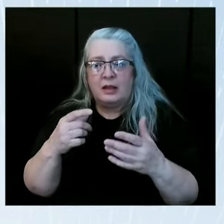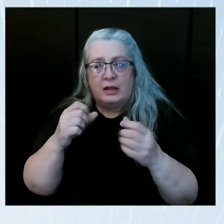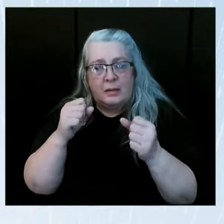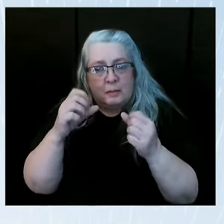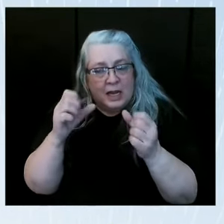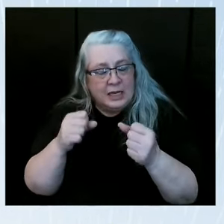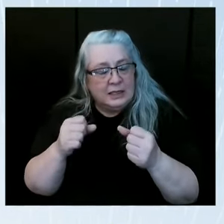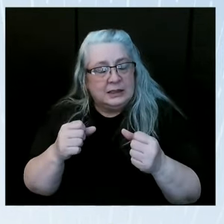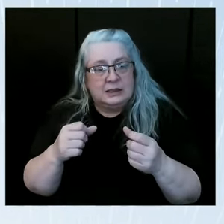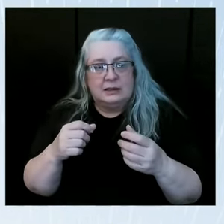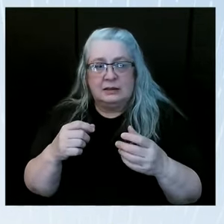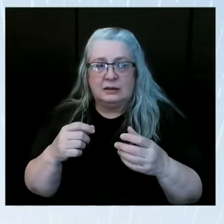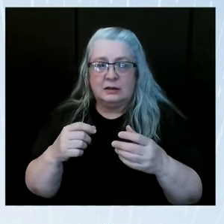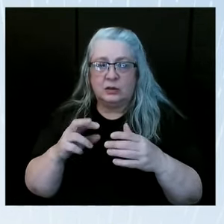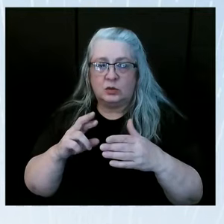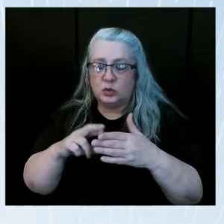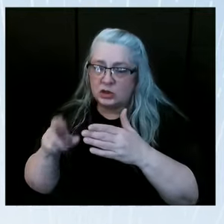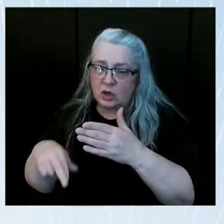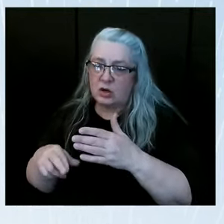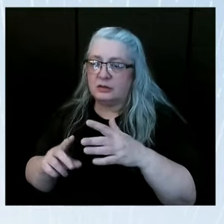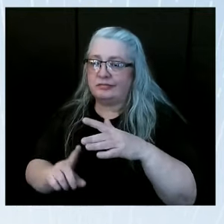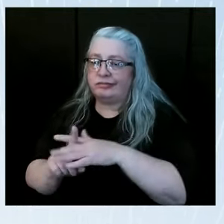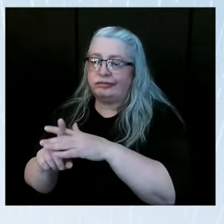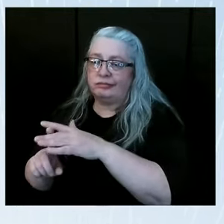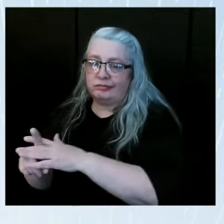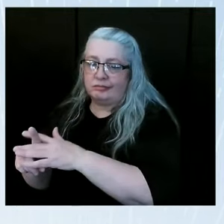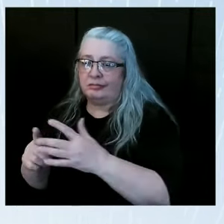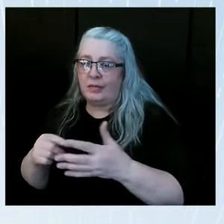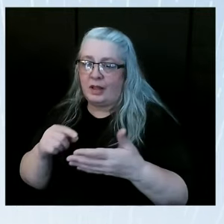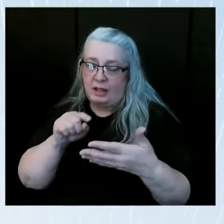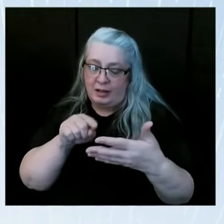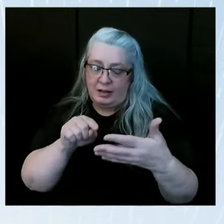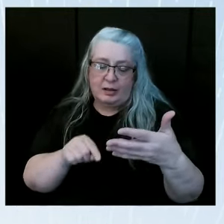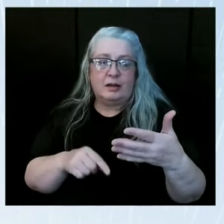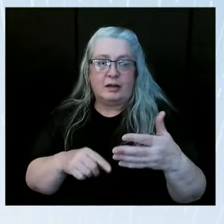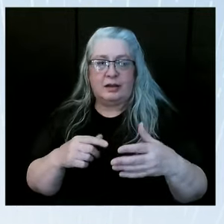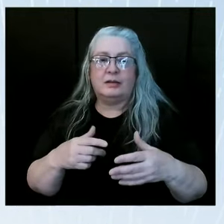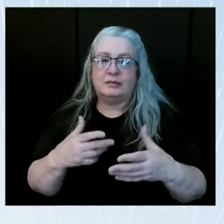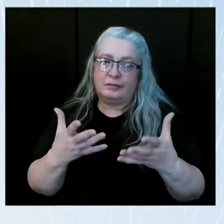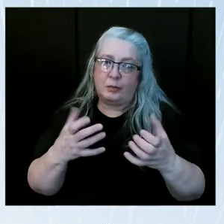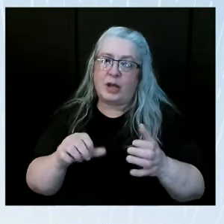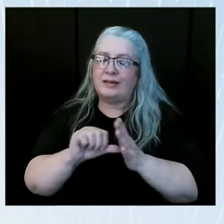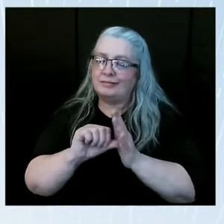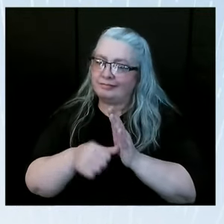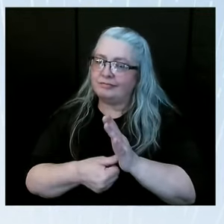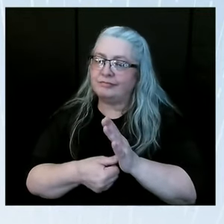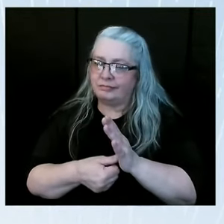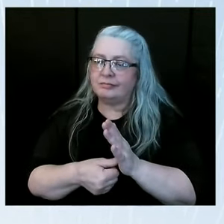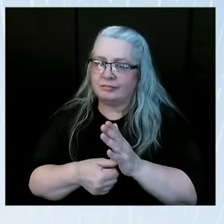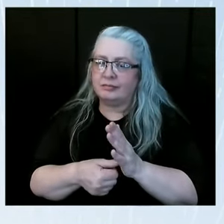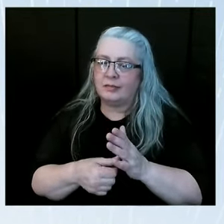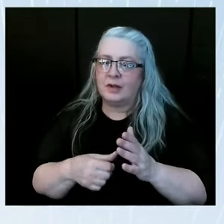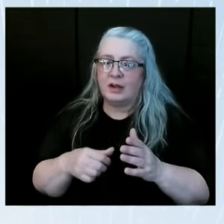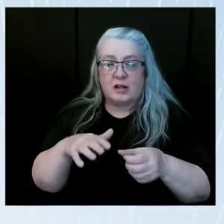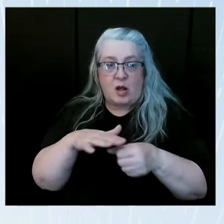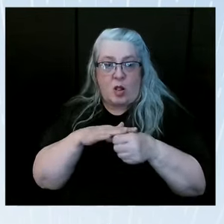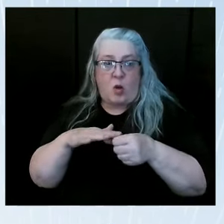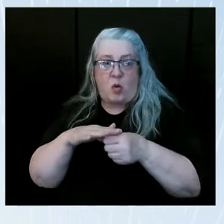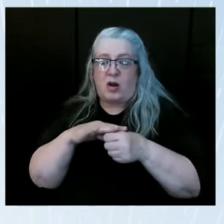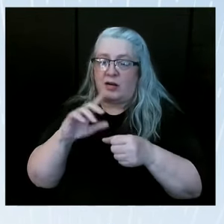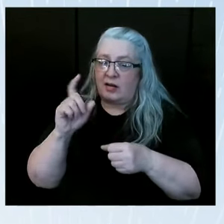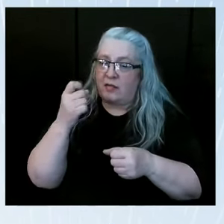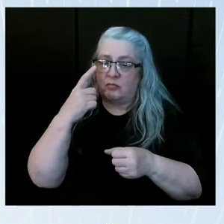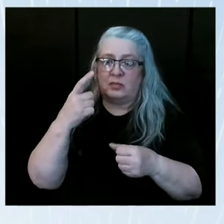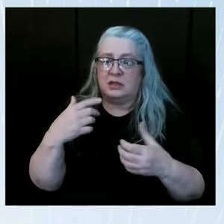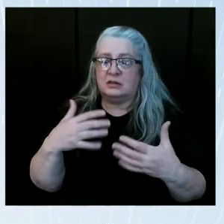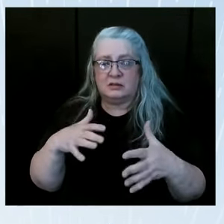local organizations who lead the fight against trafficking in their own communities, but to whom resources